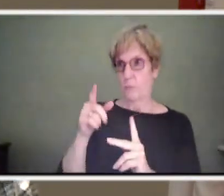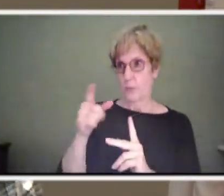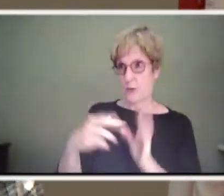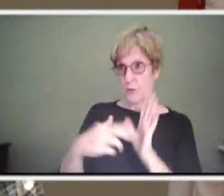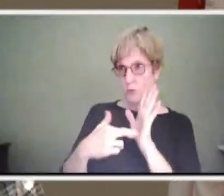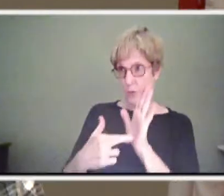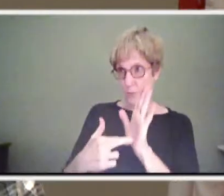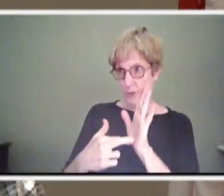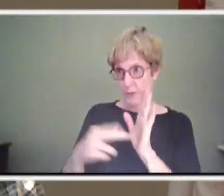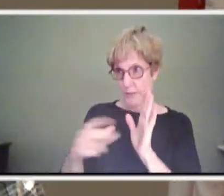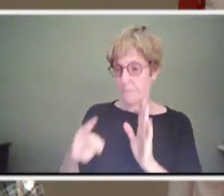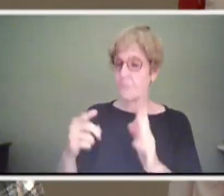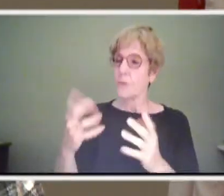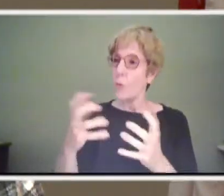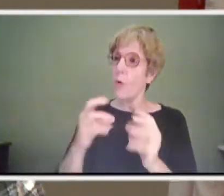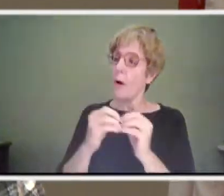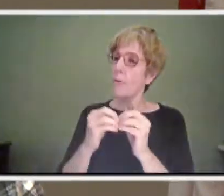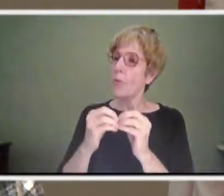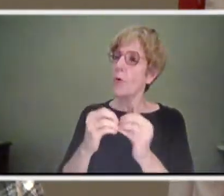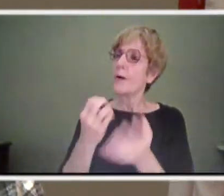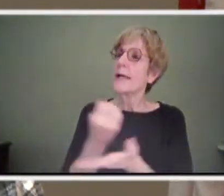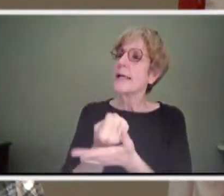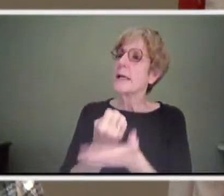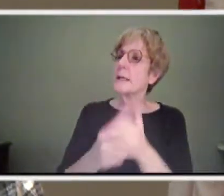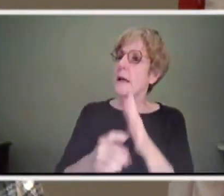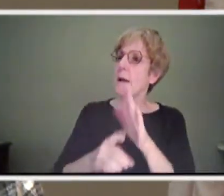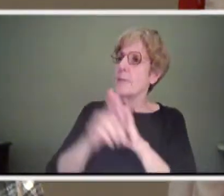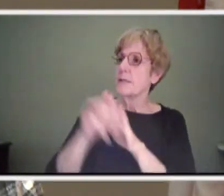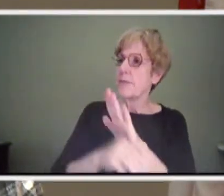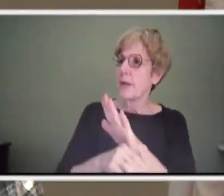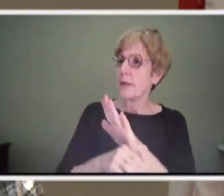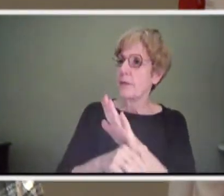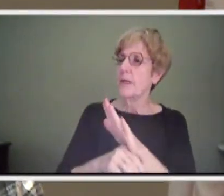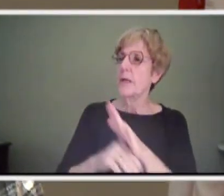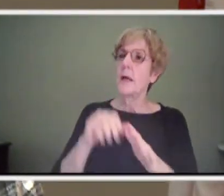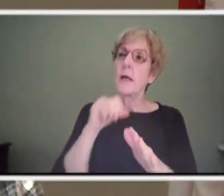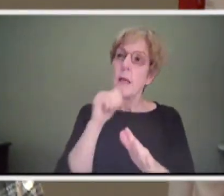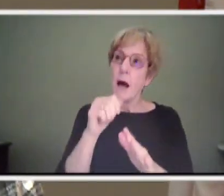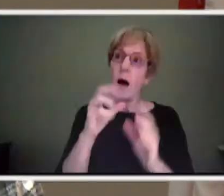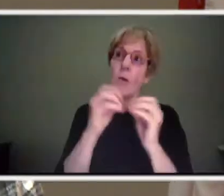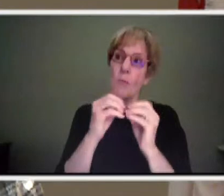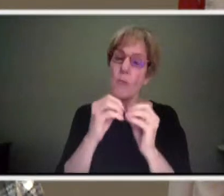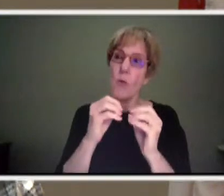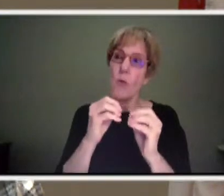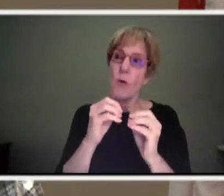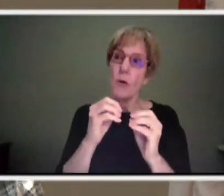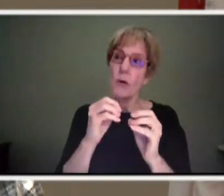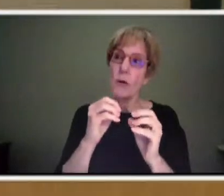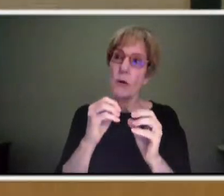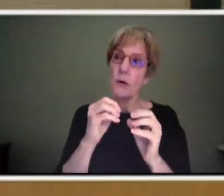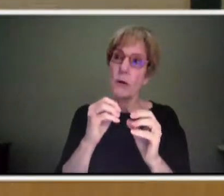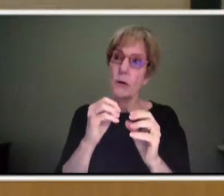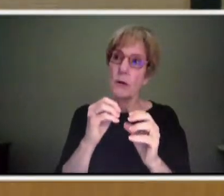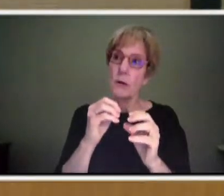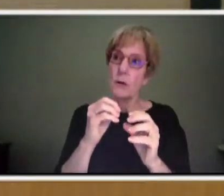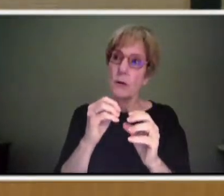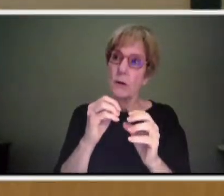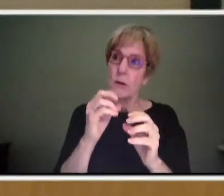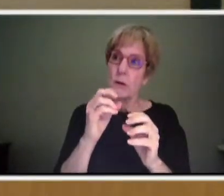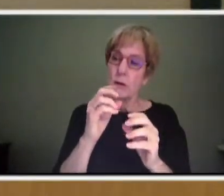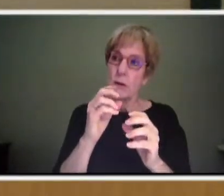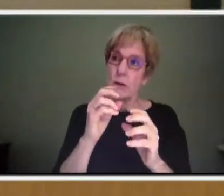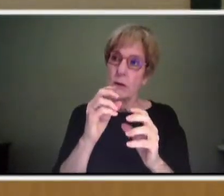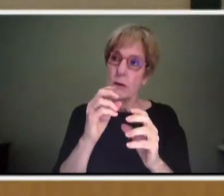see more economic development as opposed to more housing? Is that what you're? Yeah, I think that would be